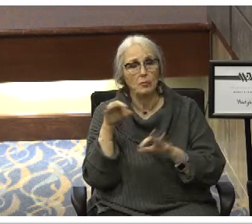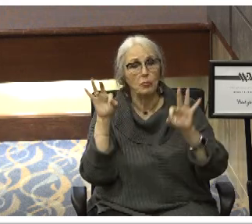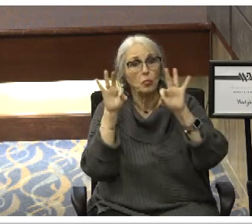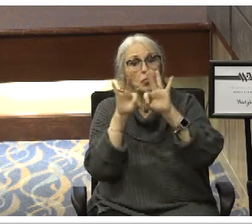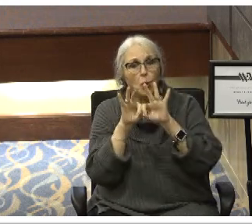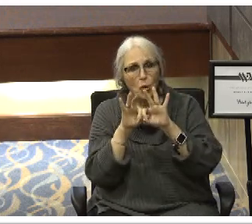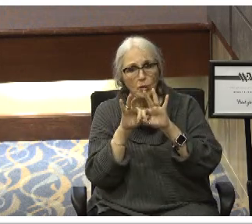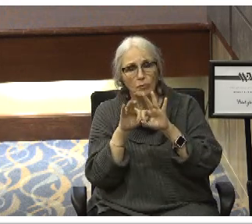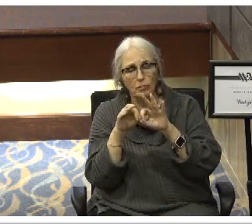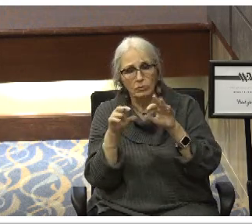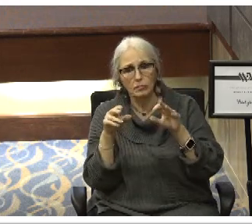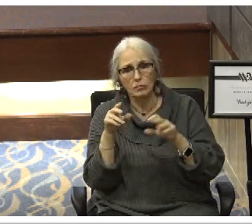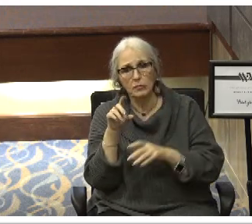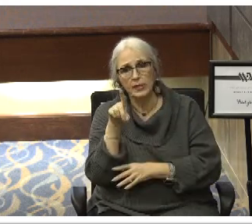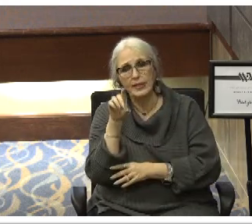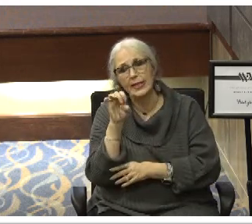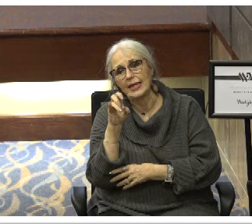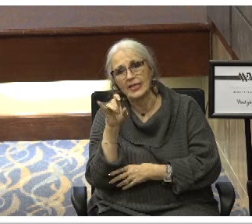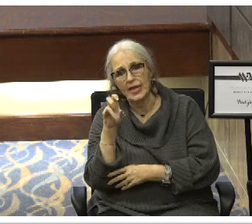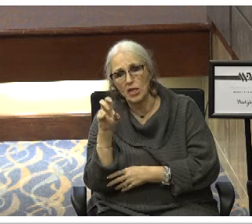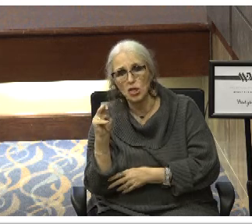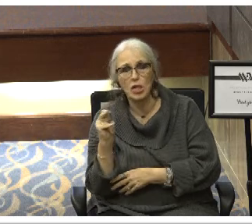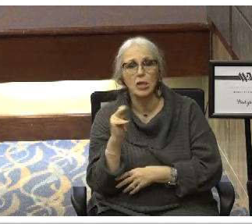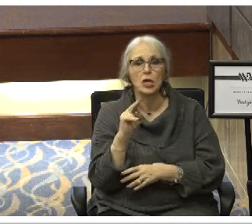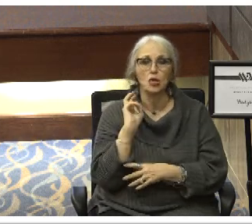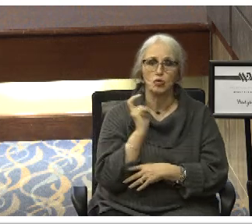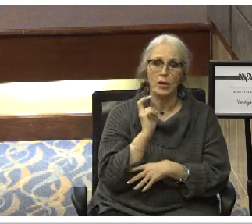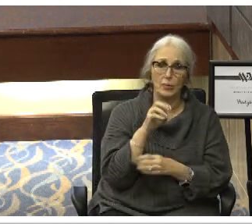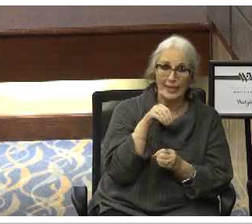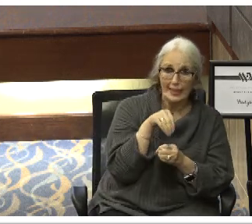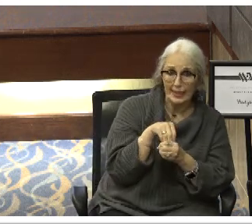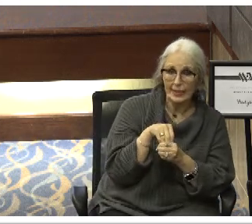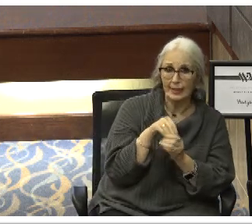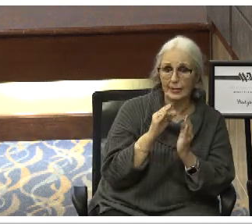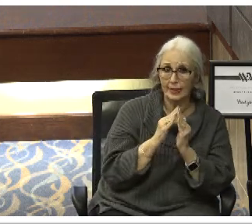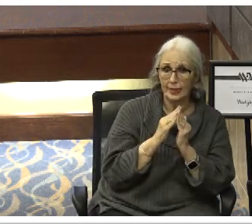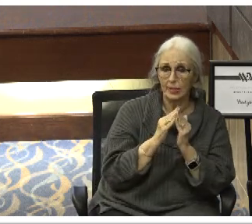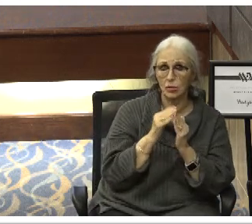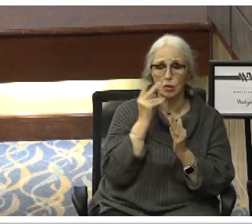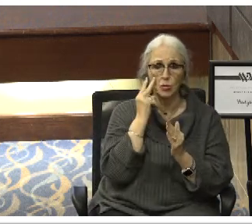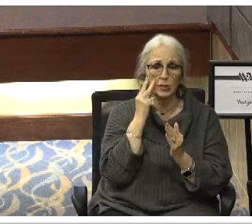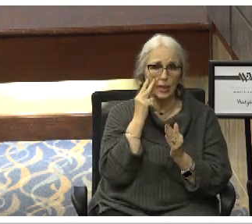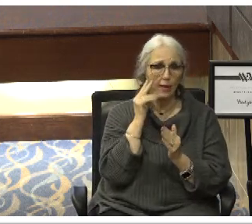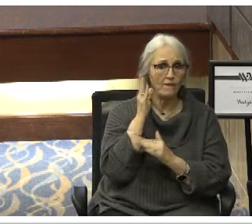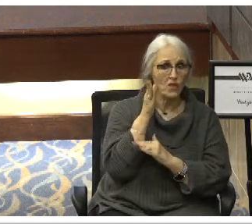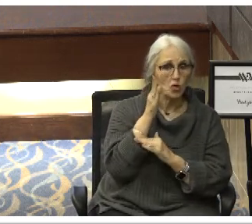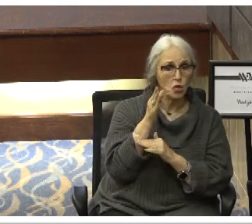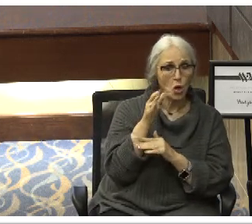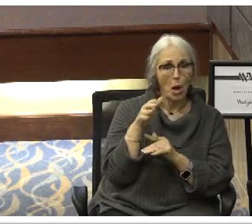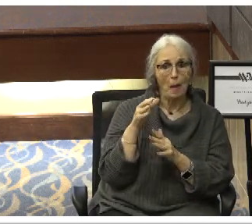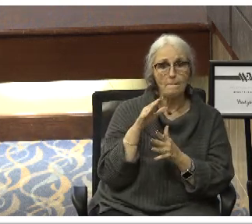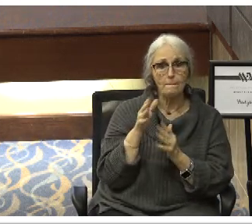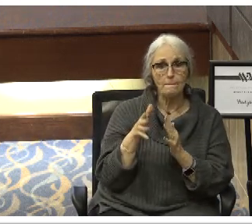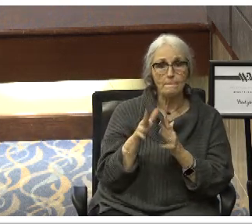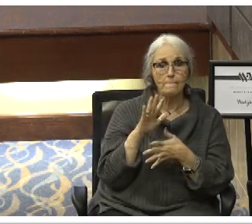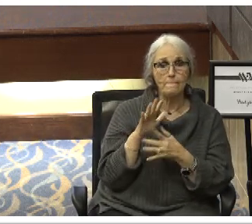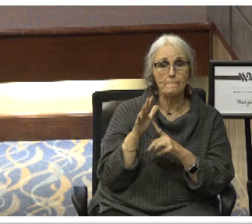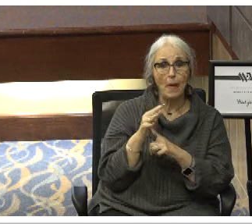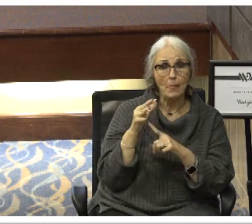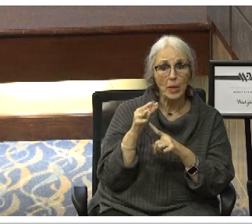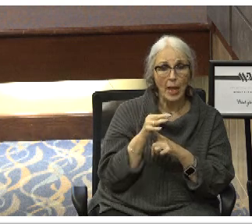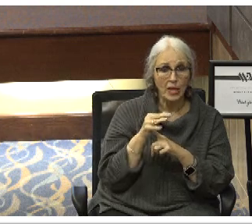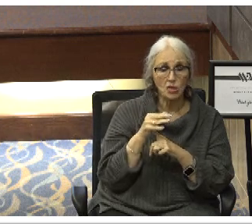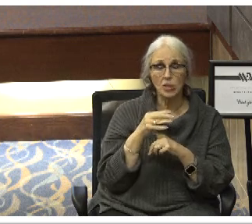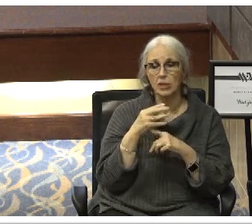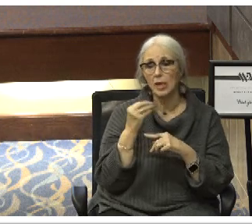destinations, looking at transit propensity, so identifying existing and future population employment patterns,